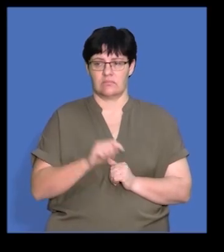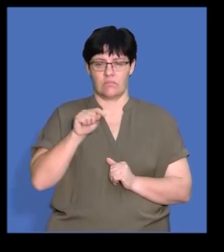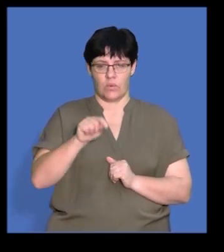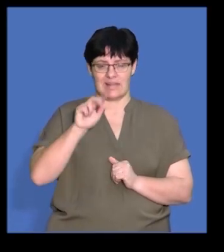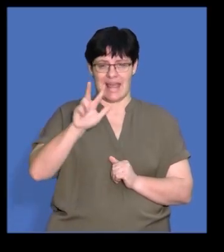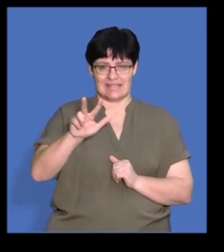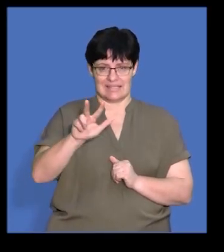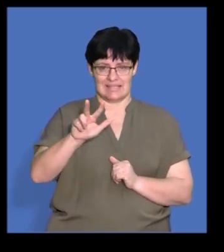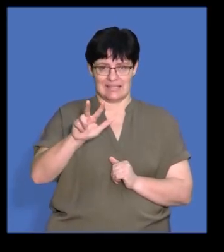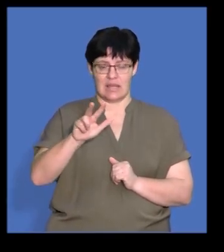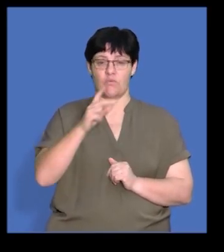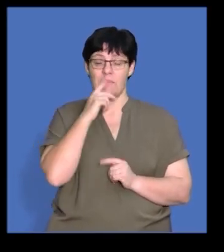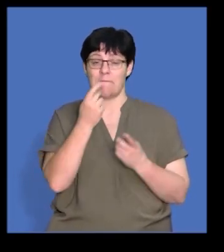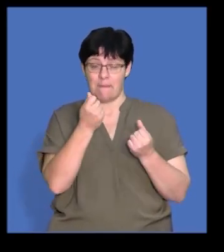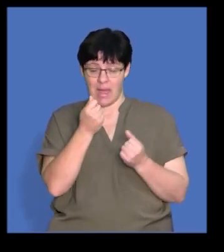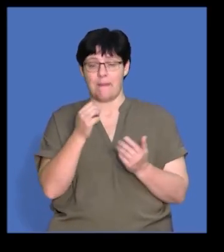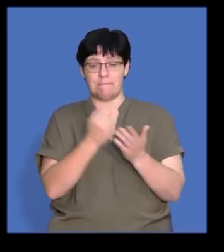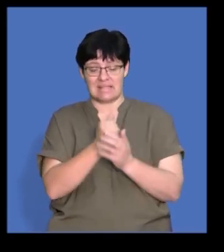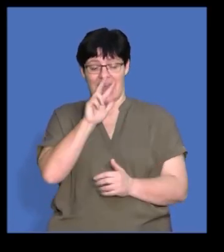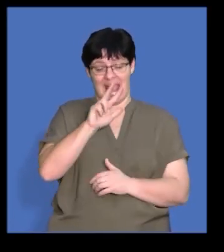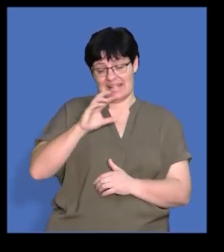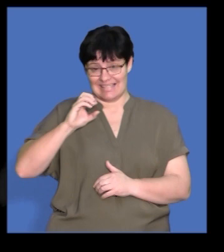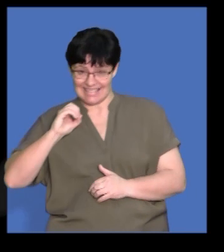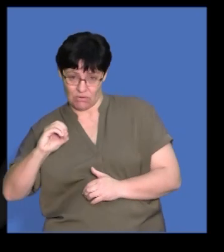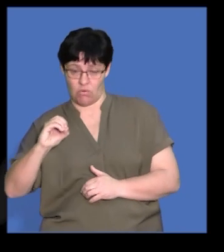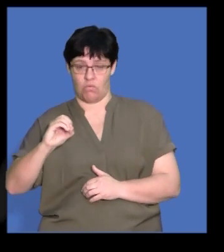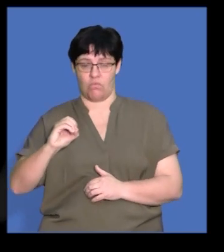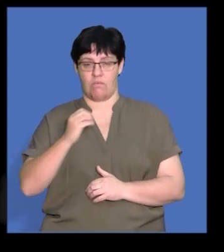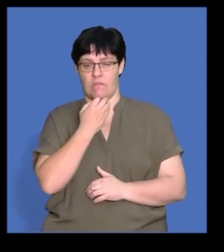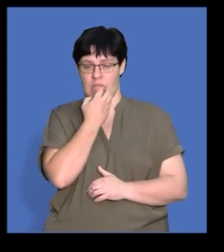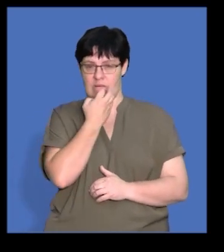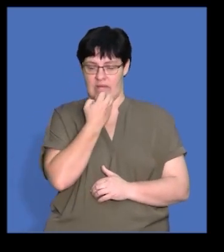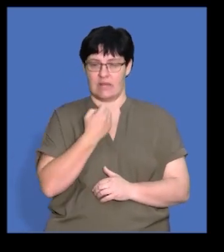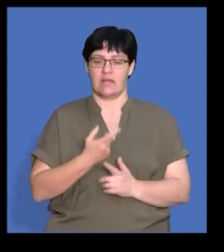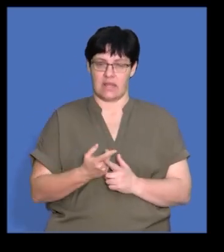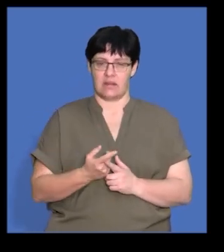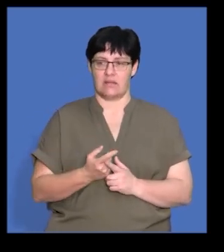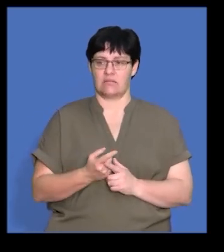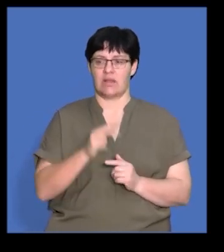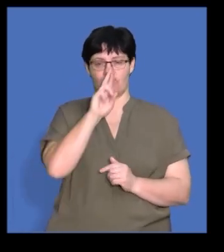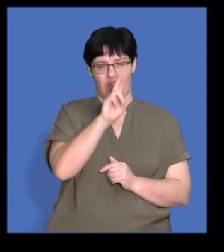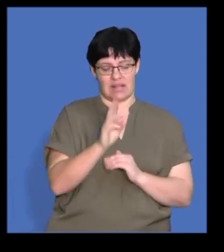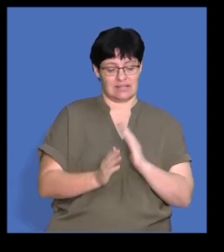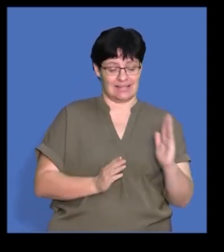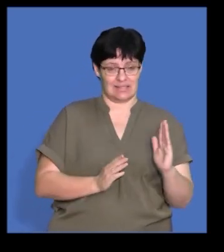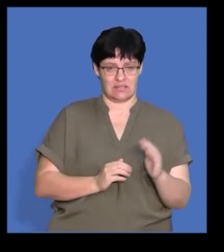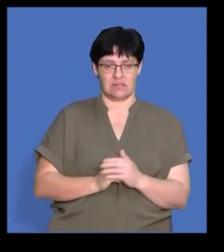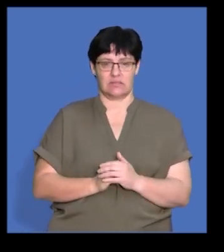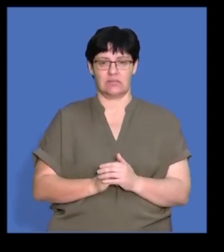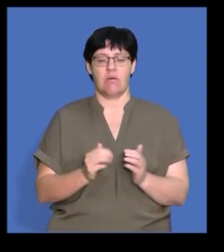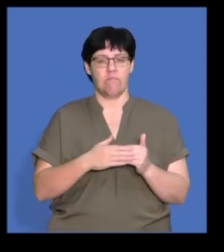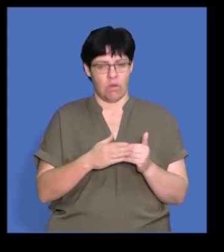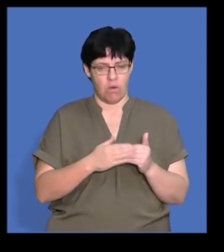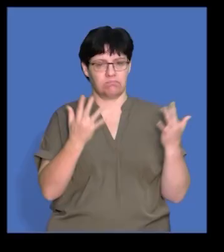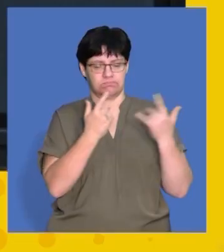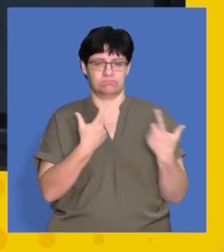106.8. Remember, it's money, must be 2 decimal places, and I need a rand in front of it. There's still more